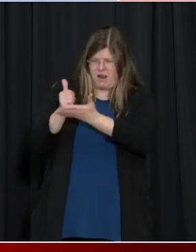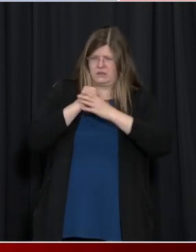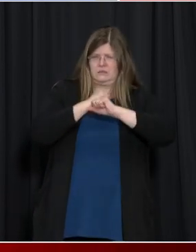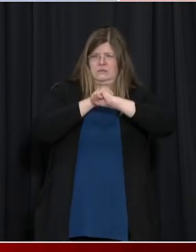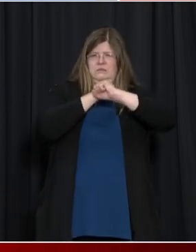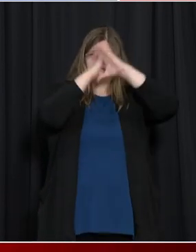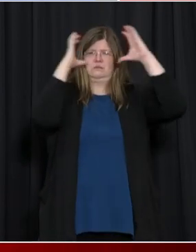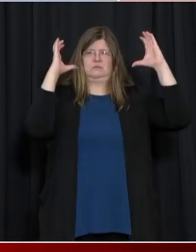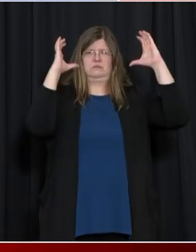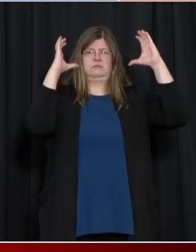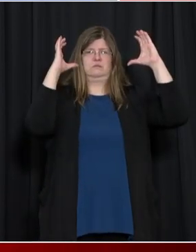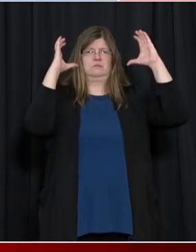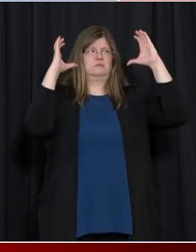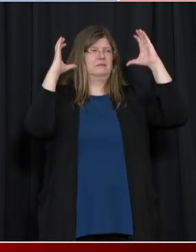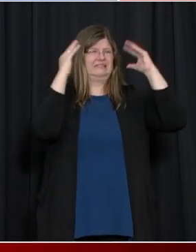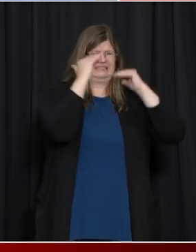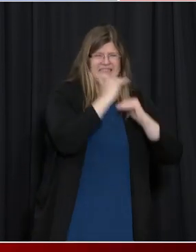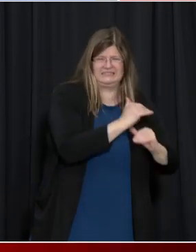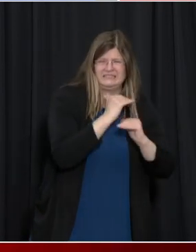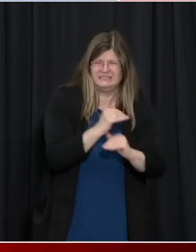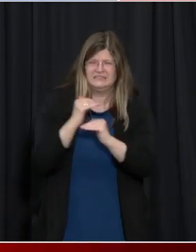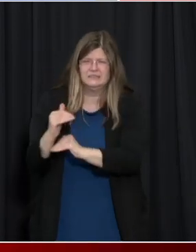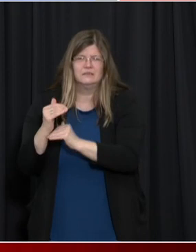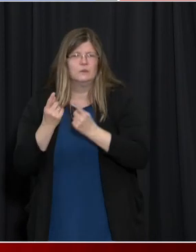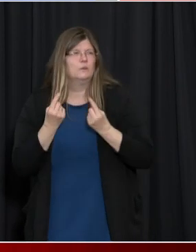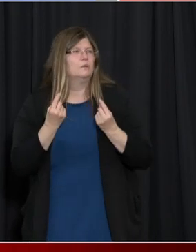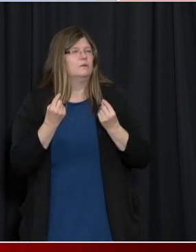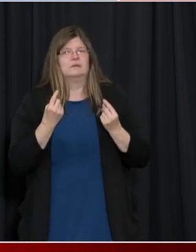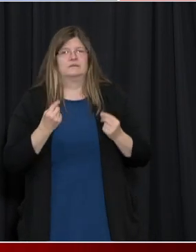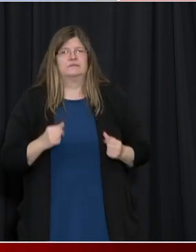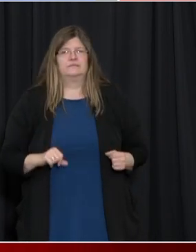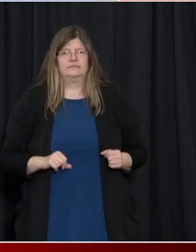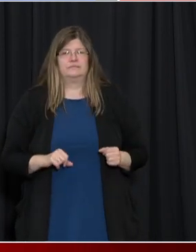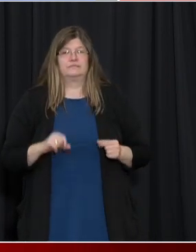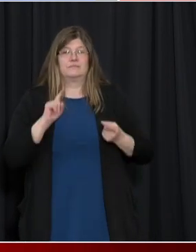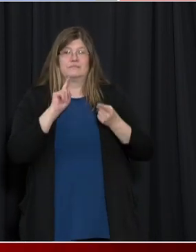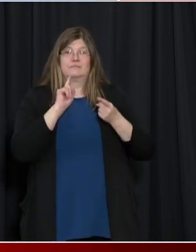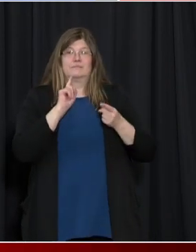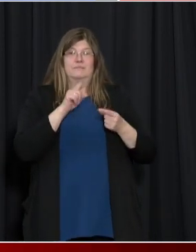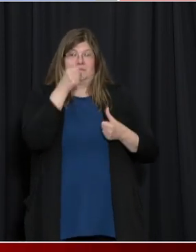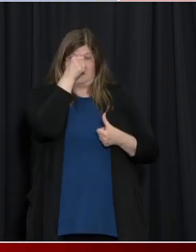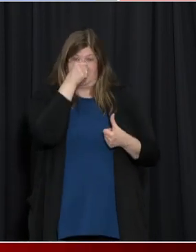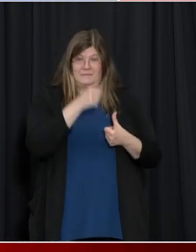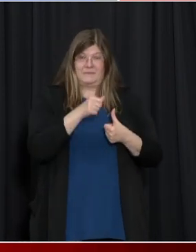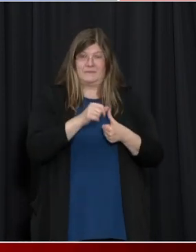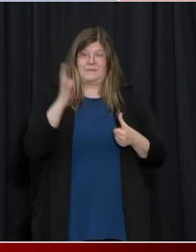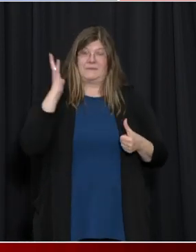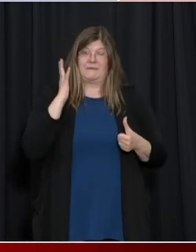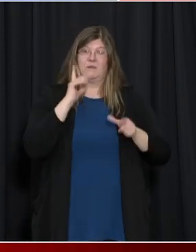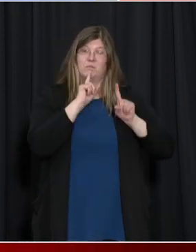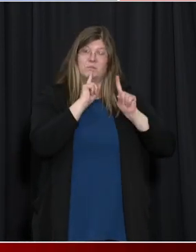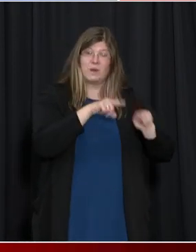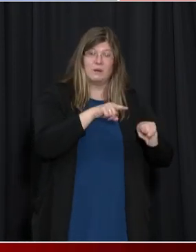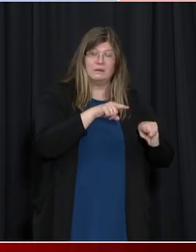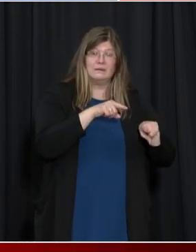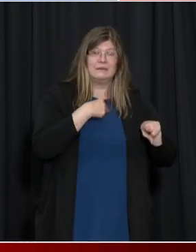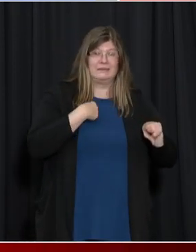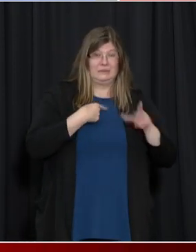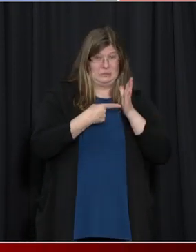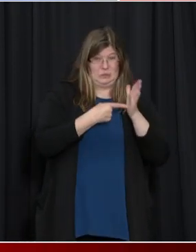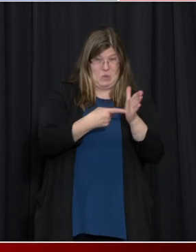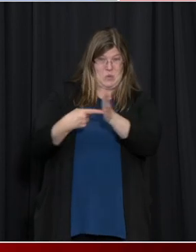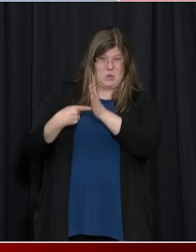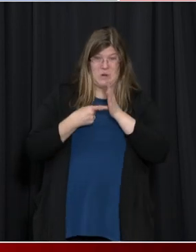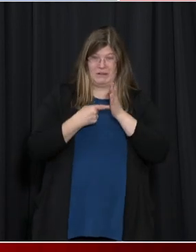into sporadic cases. So if you look at the report and you remember the presentation we just went through, that stage 3 or